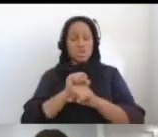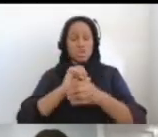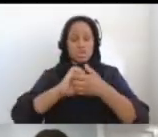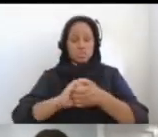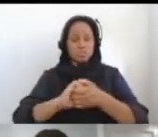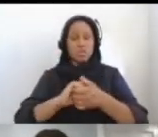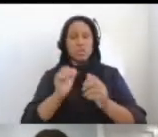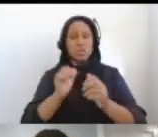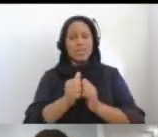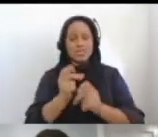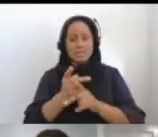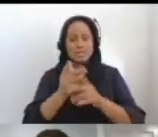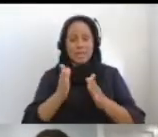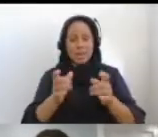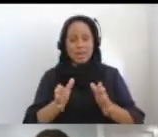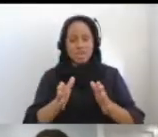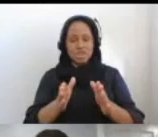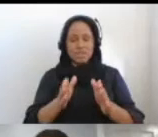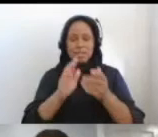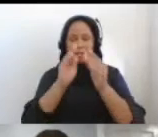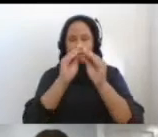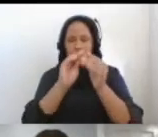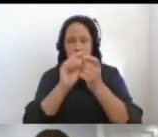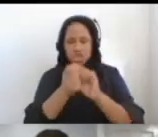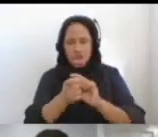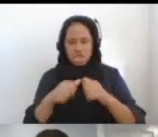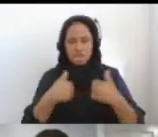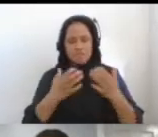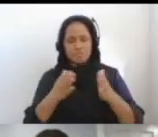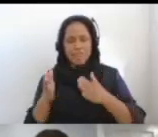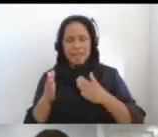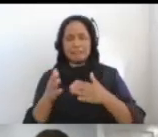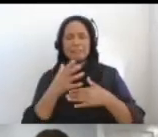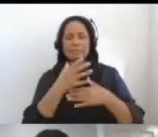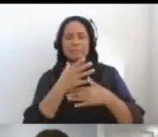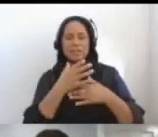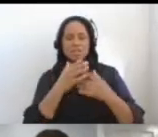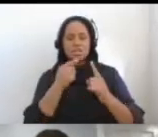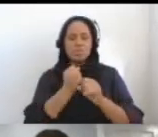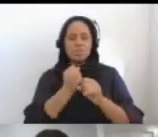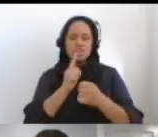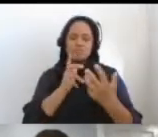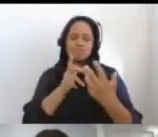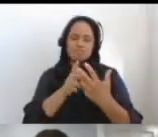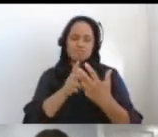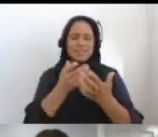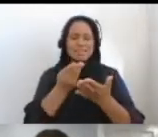and providing feedback and how to make certain tweaks so that the life plan is more compliant with the self-directed